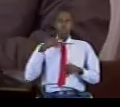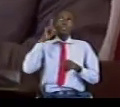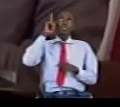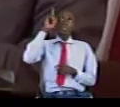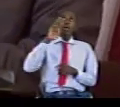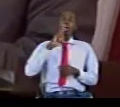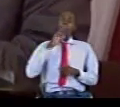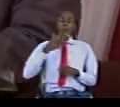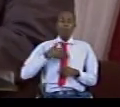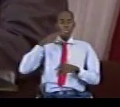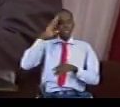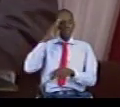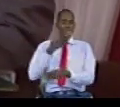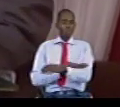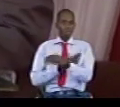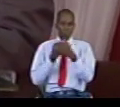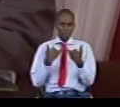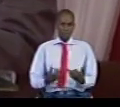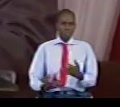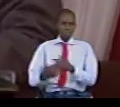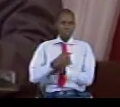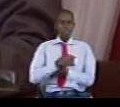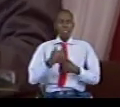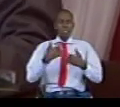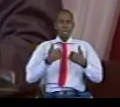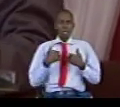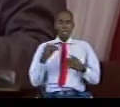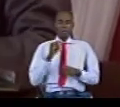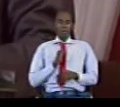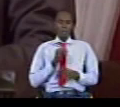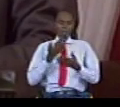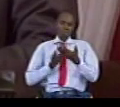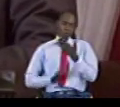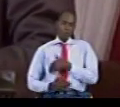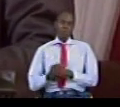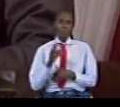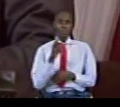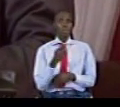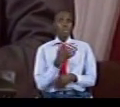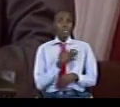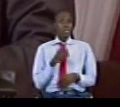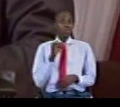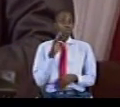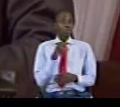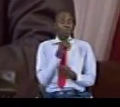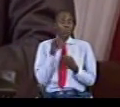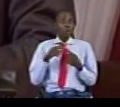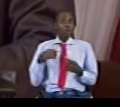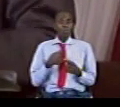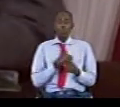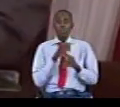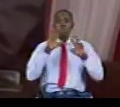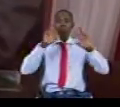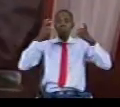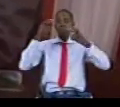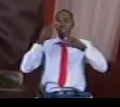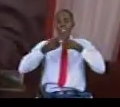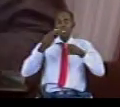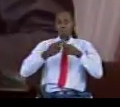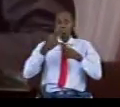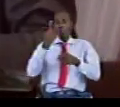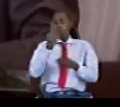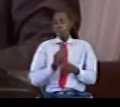day have I begotten thee. And so when we're talking about the only begotten Son, we're